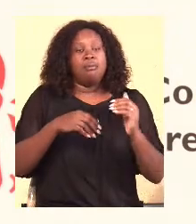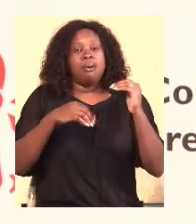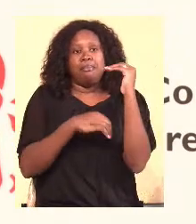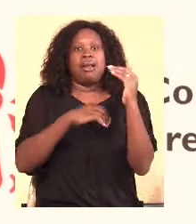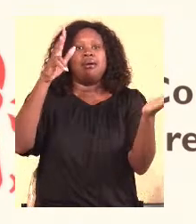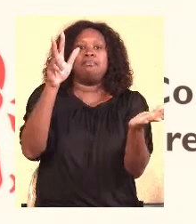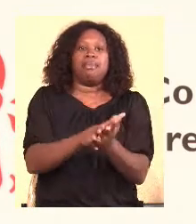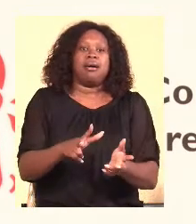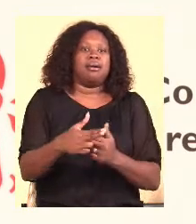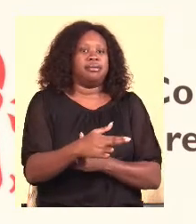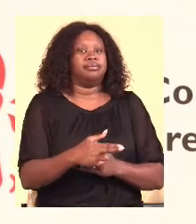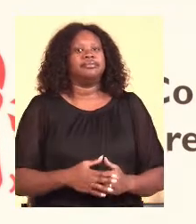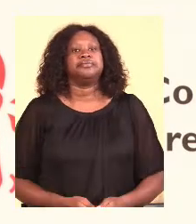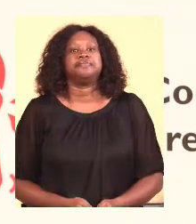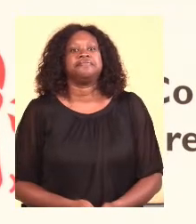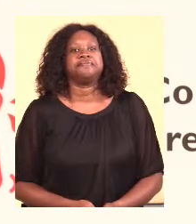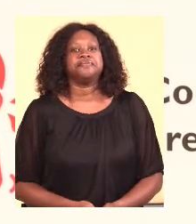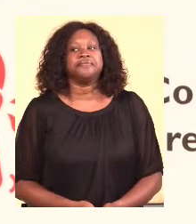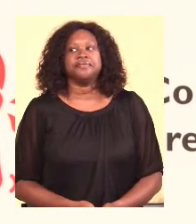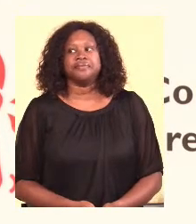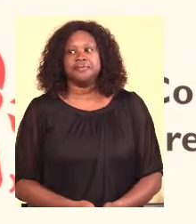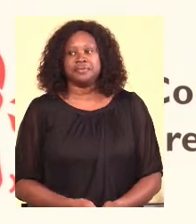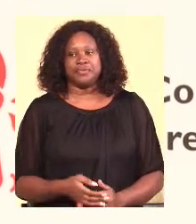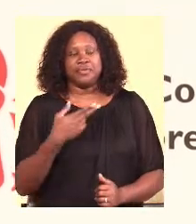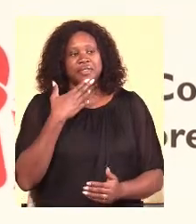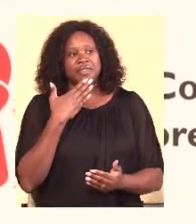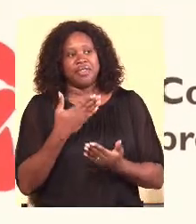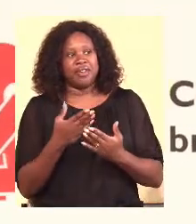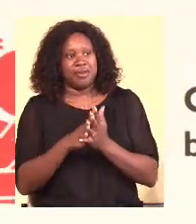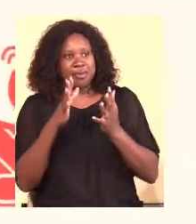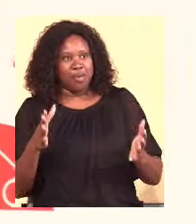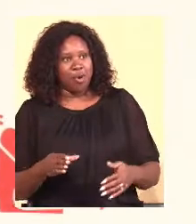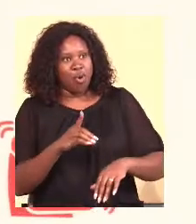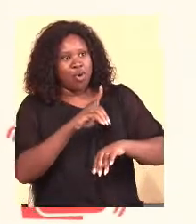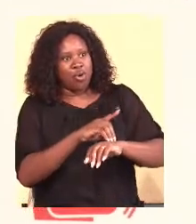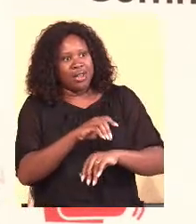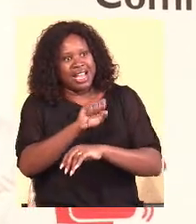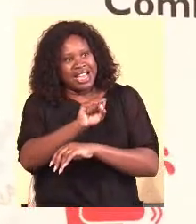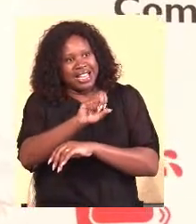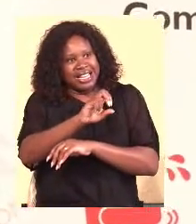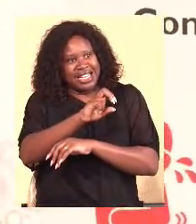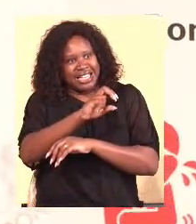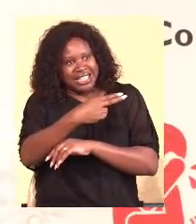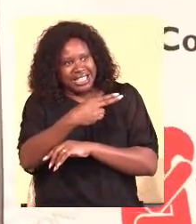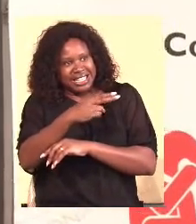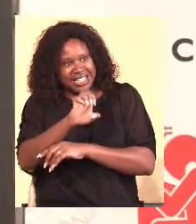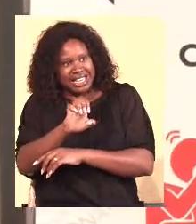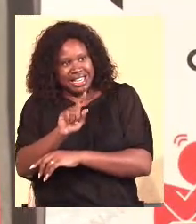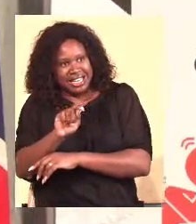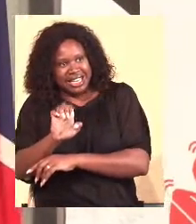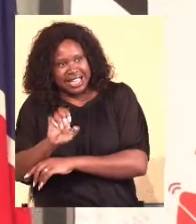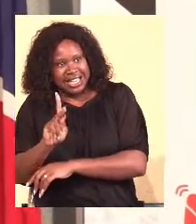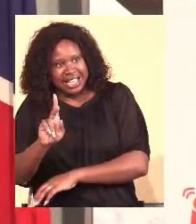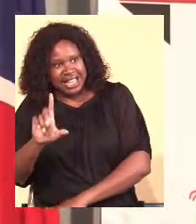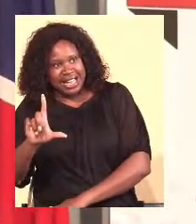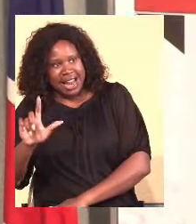Thank you very much. Dr. Shetekalao, before we allow the legal media practitioners in the House to ask